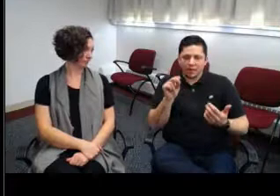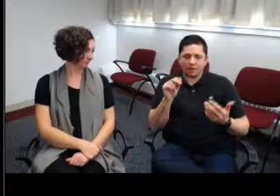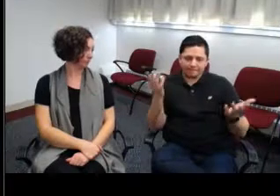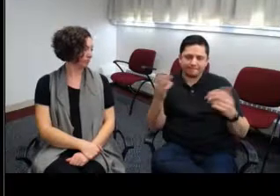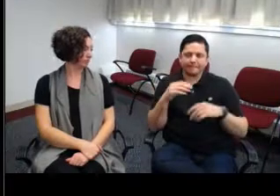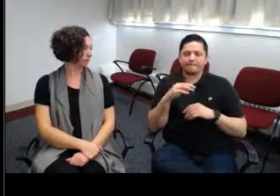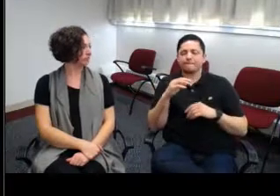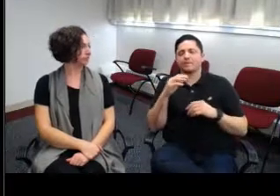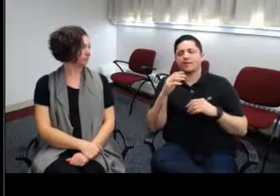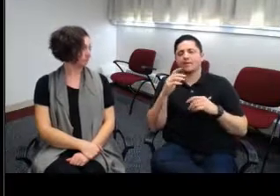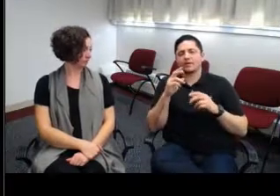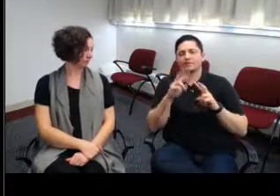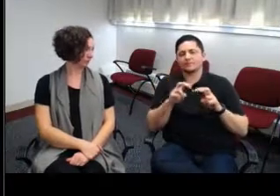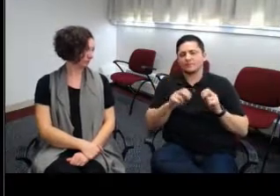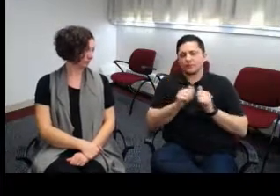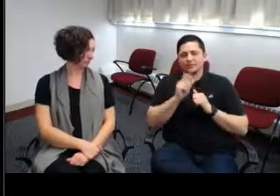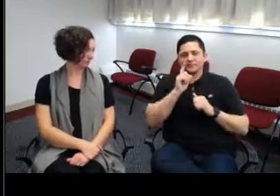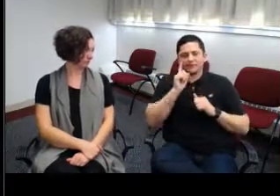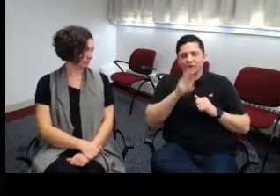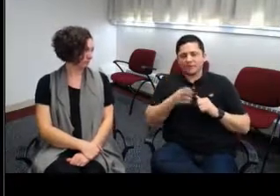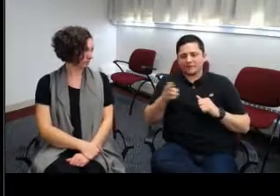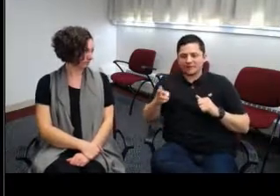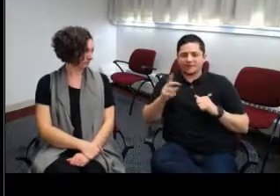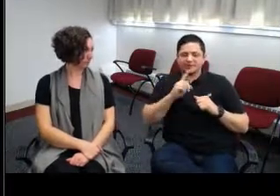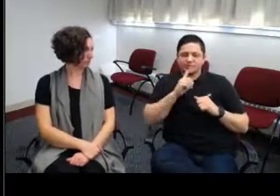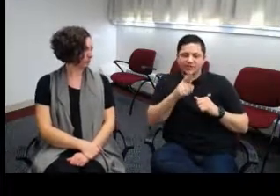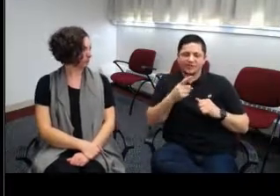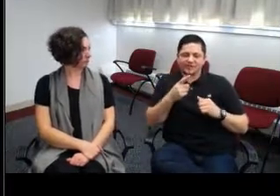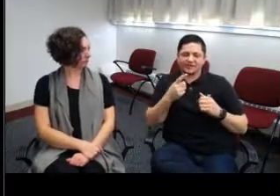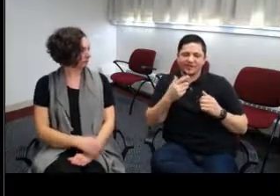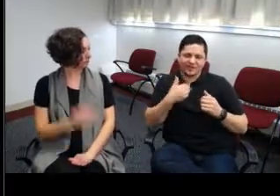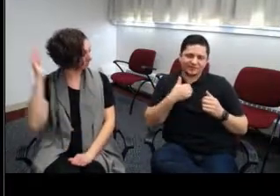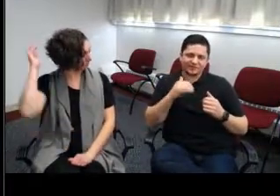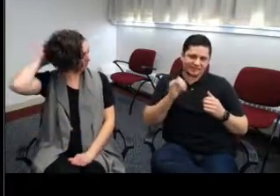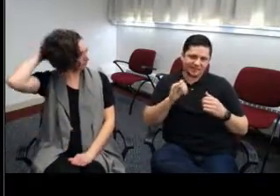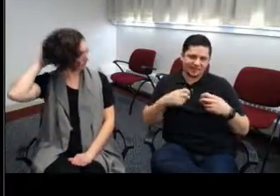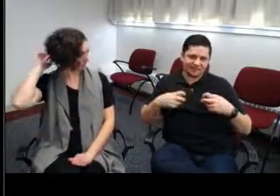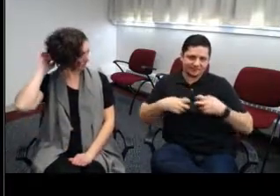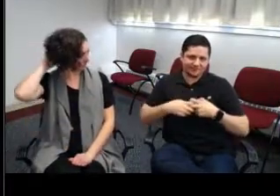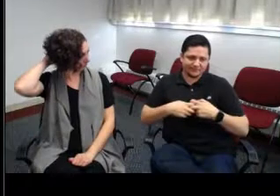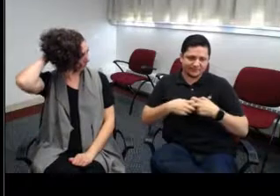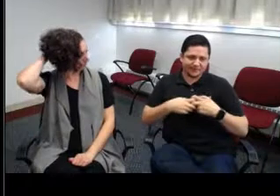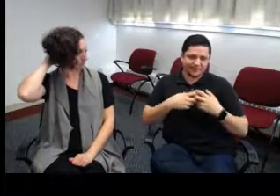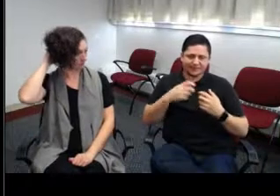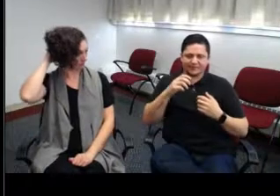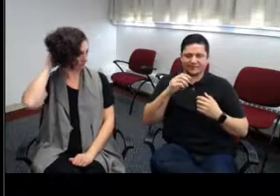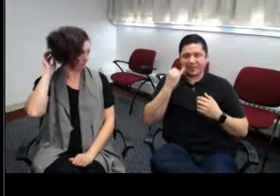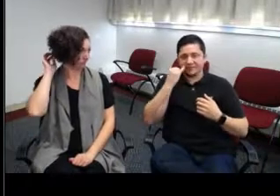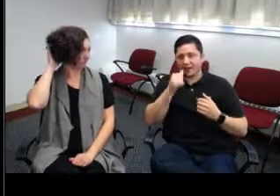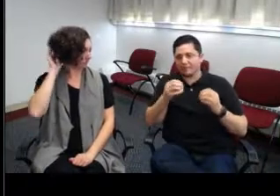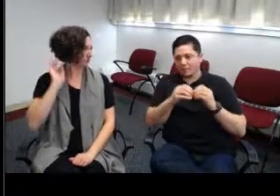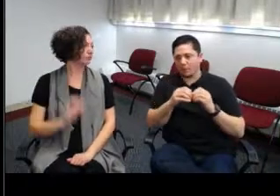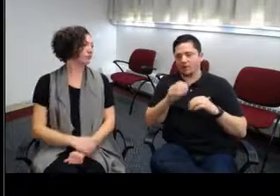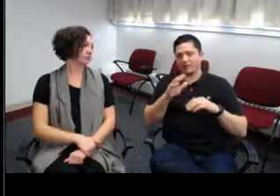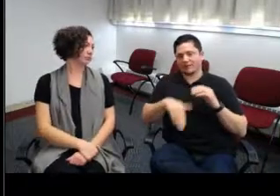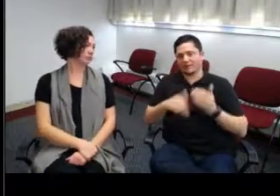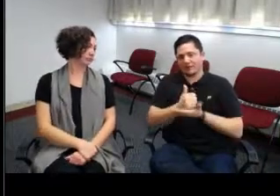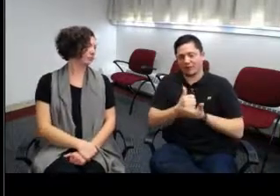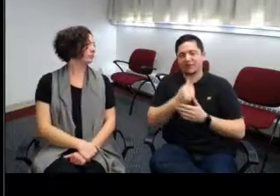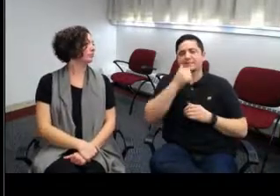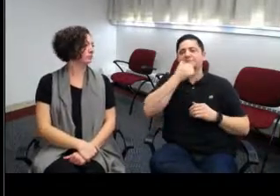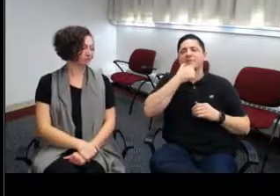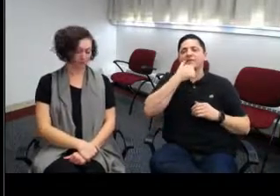Not really, is the short answer. Assessments with deaf and hard of hearing clients